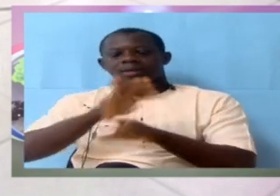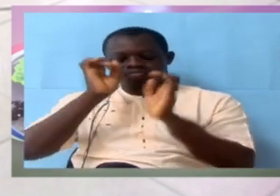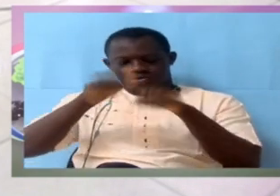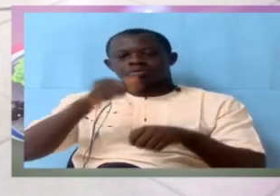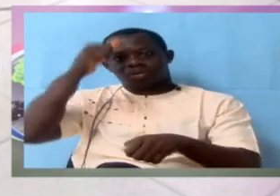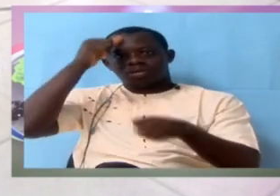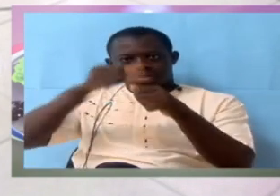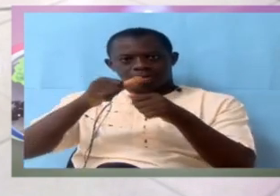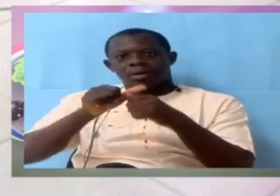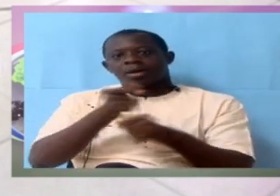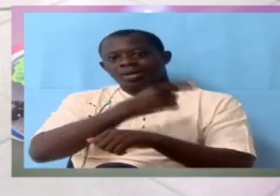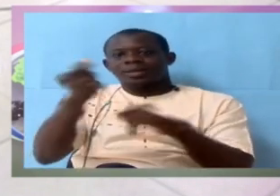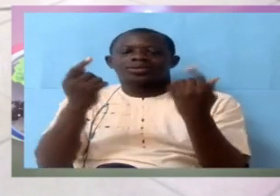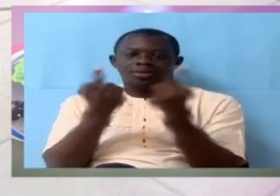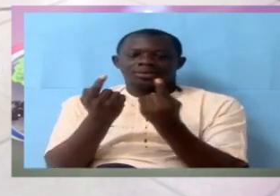things.